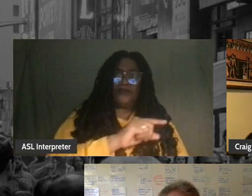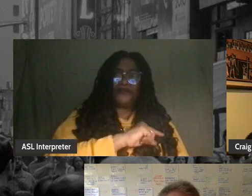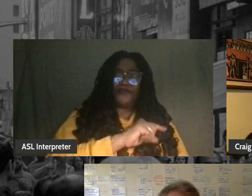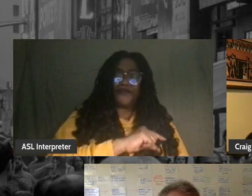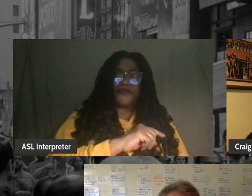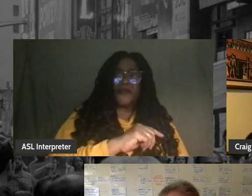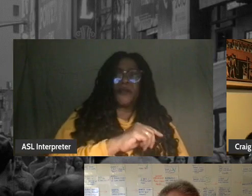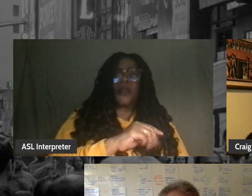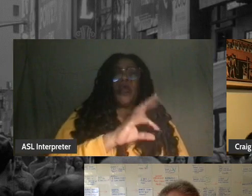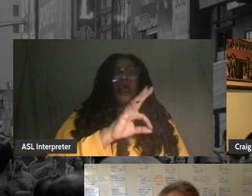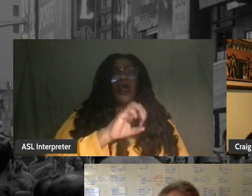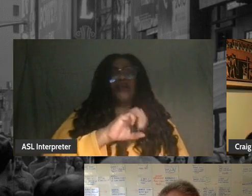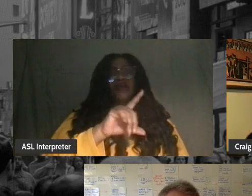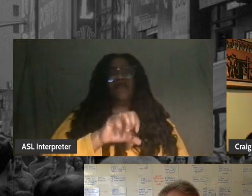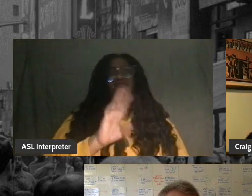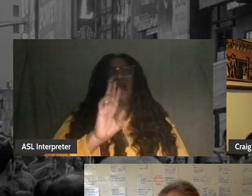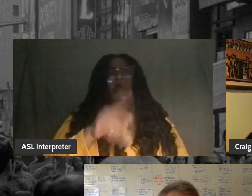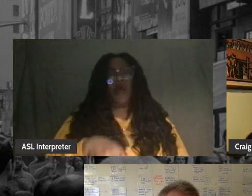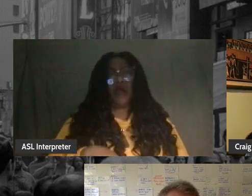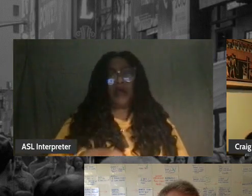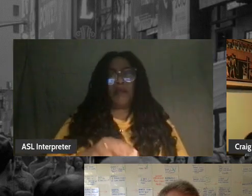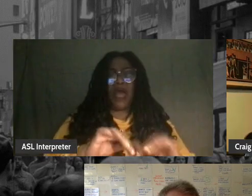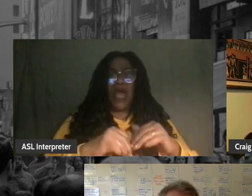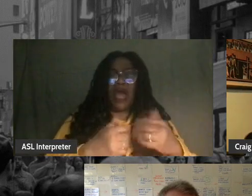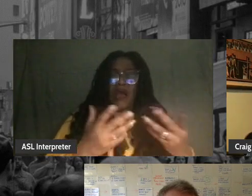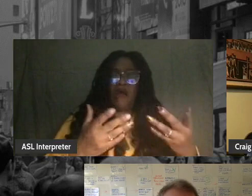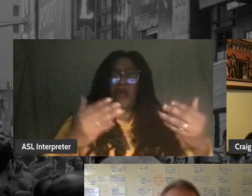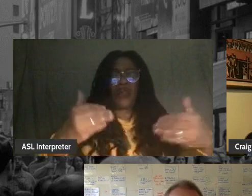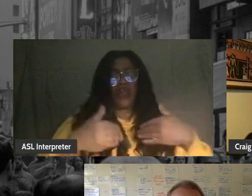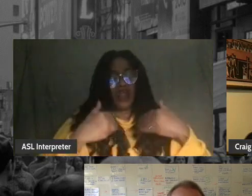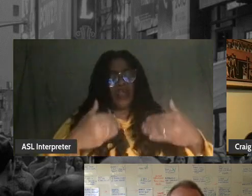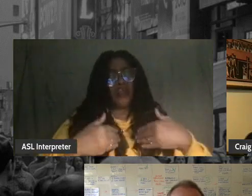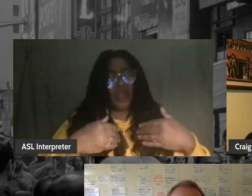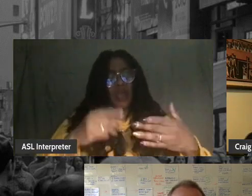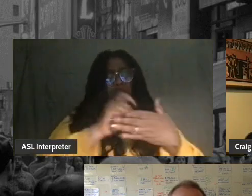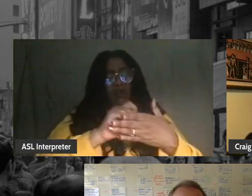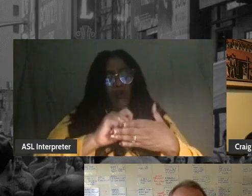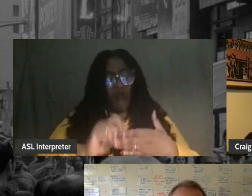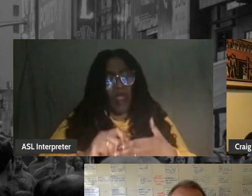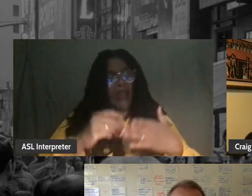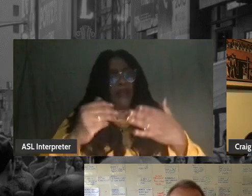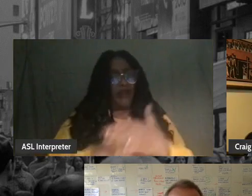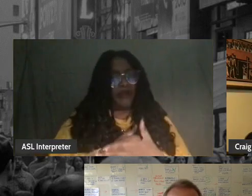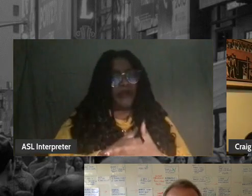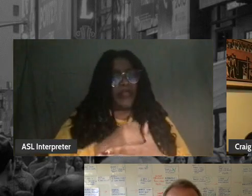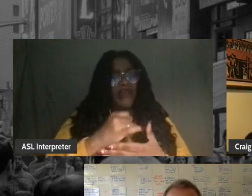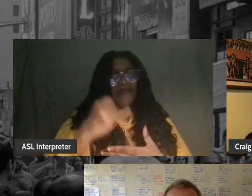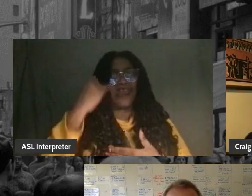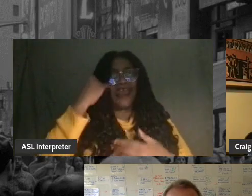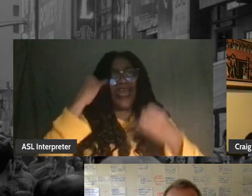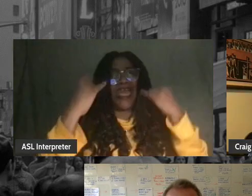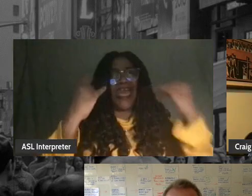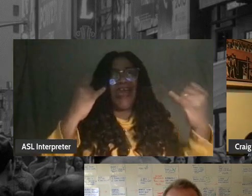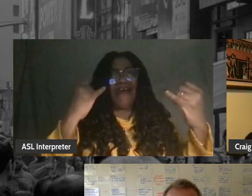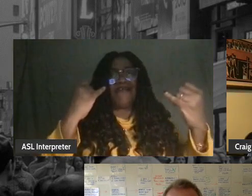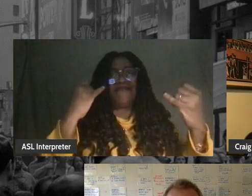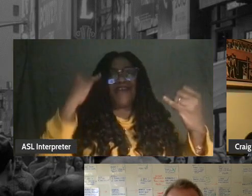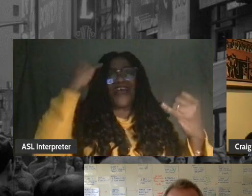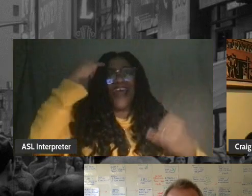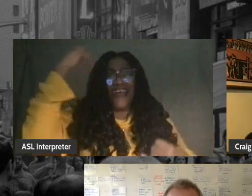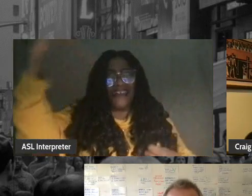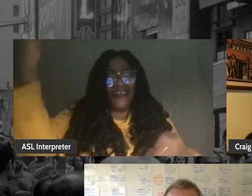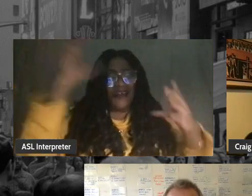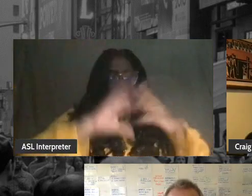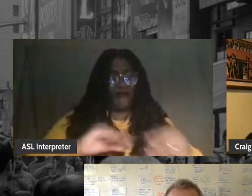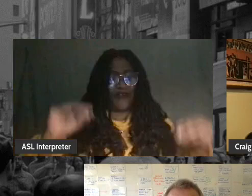question, how does a young writer today, when they're going and pitching an idea for a story to a producer or a studio,